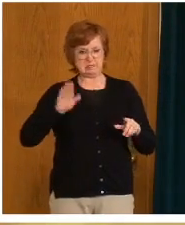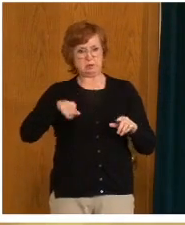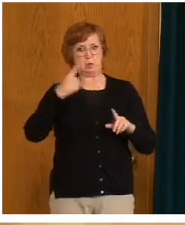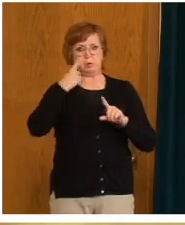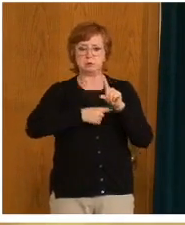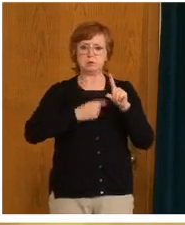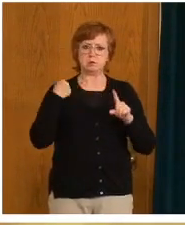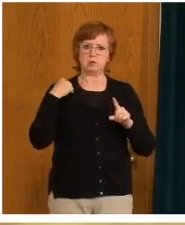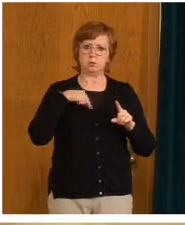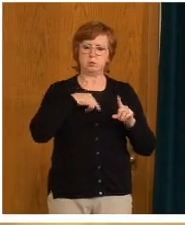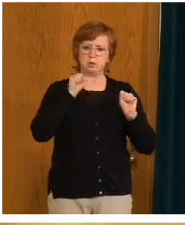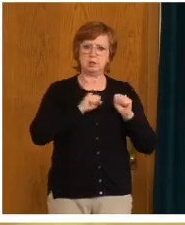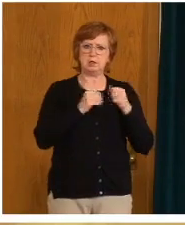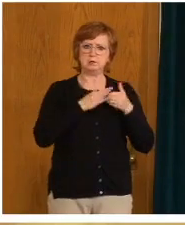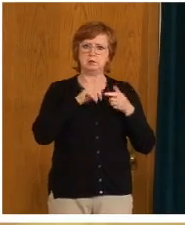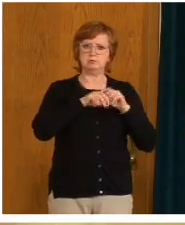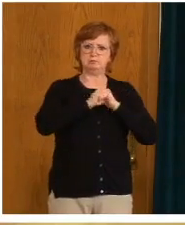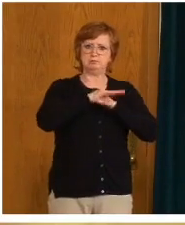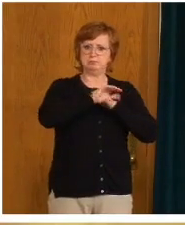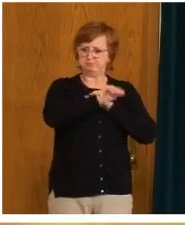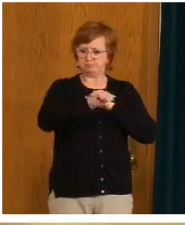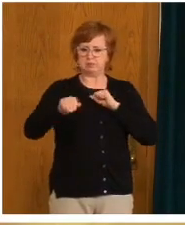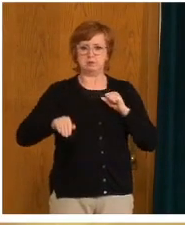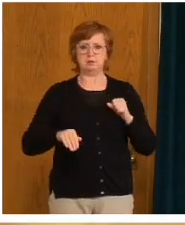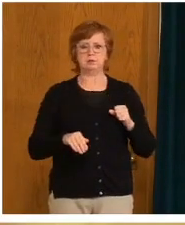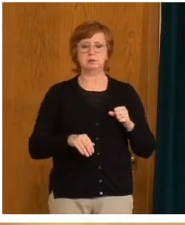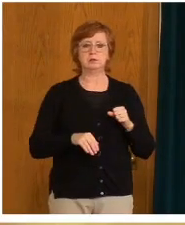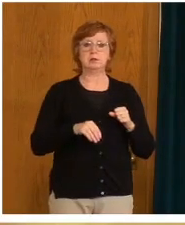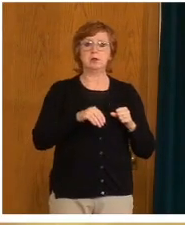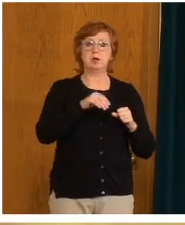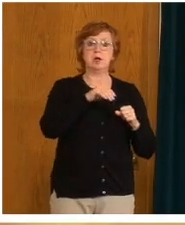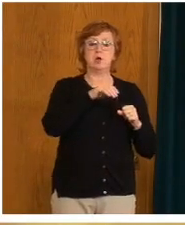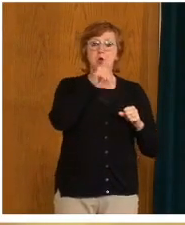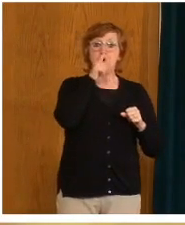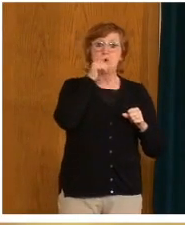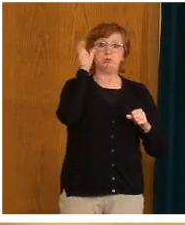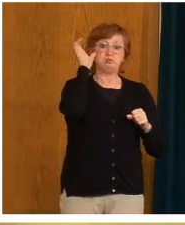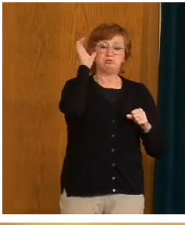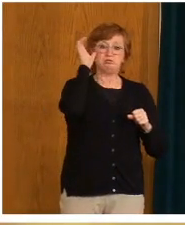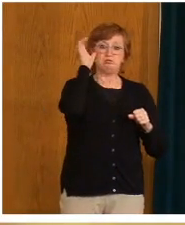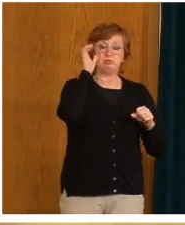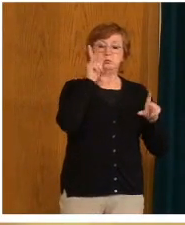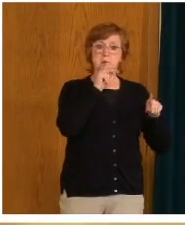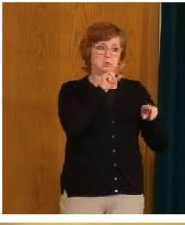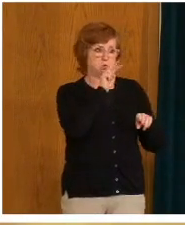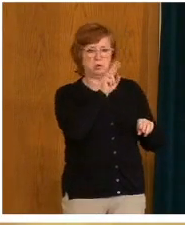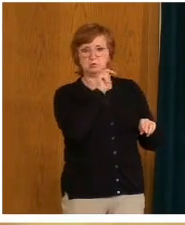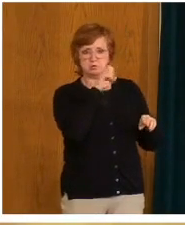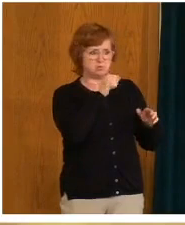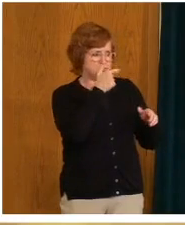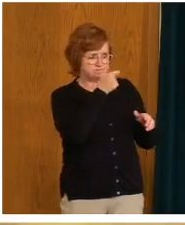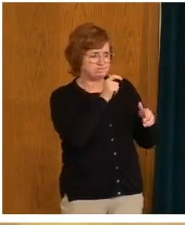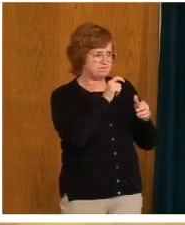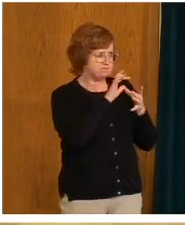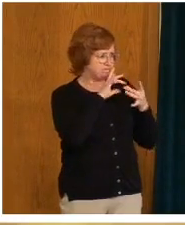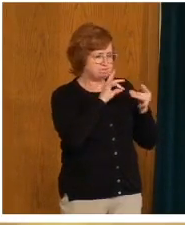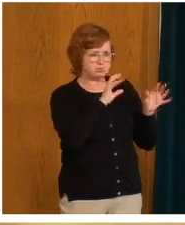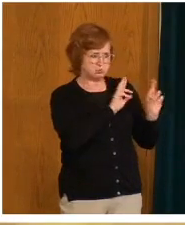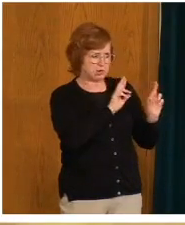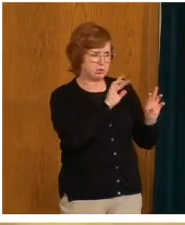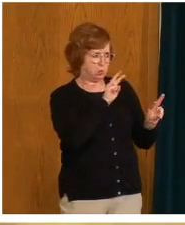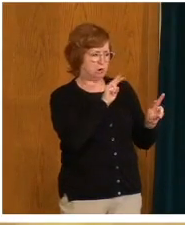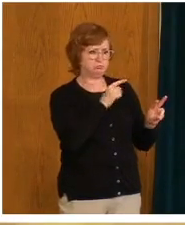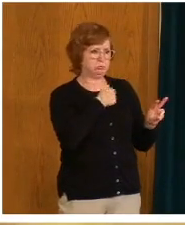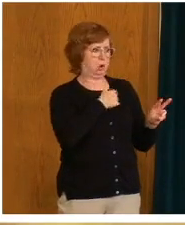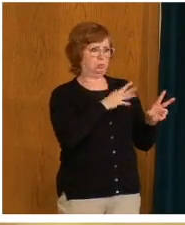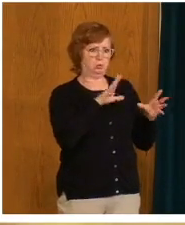is. The message has gotten out to those of us paying close attention, but it does seem that it's quite possible it's either being ignored by